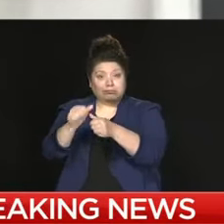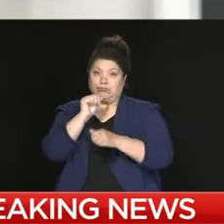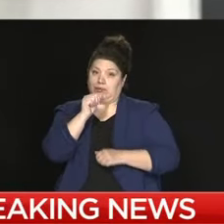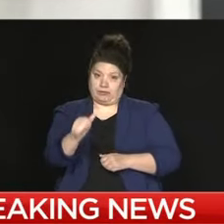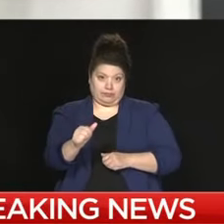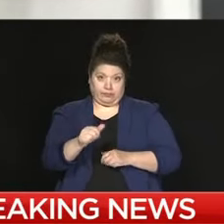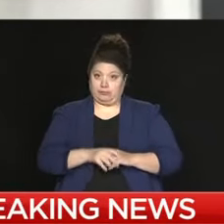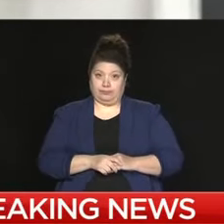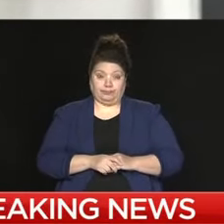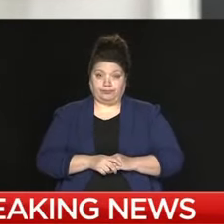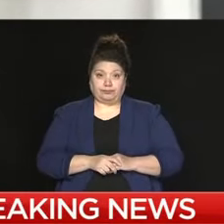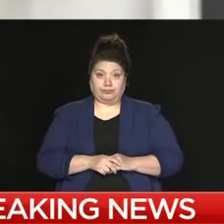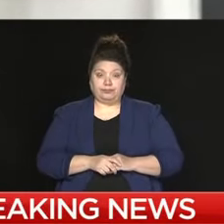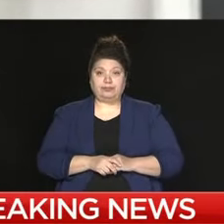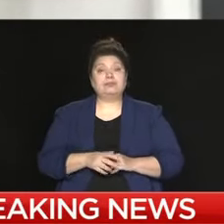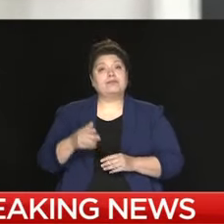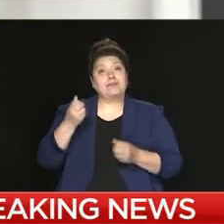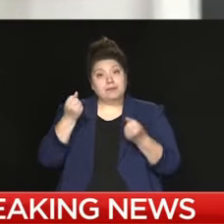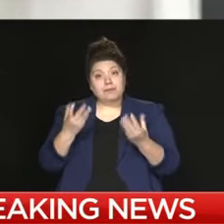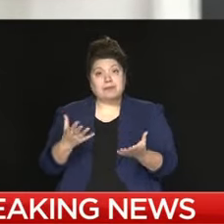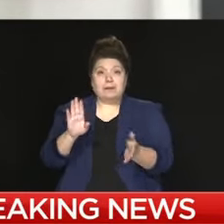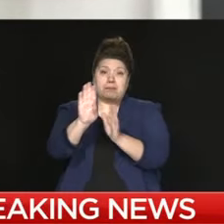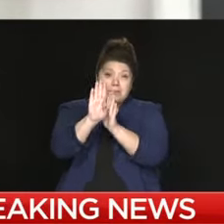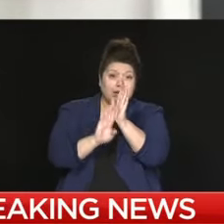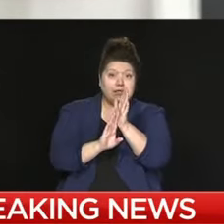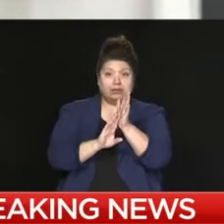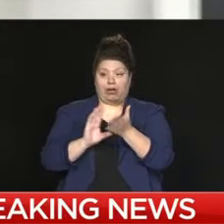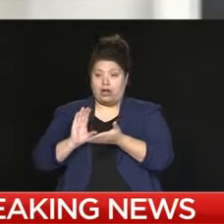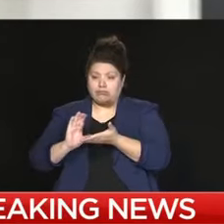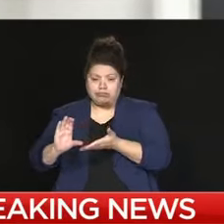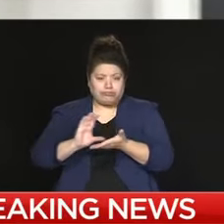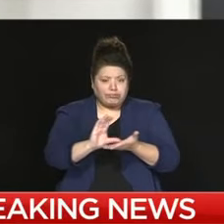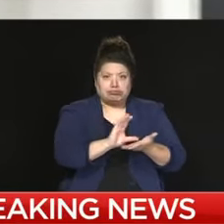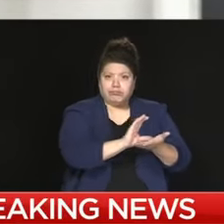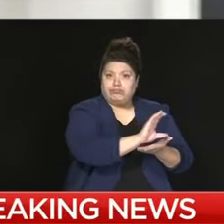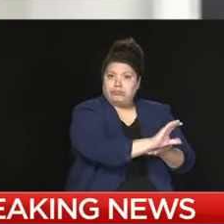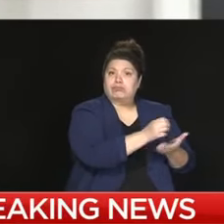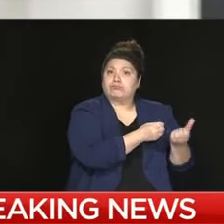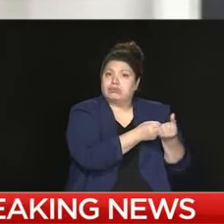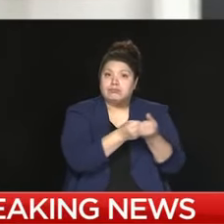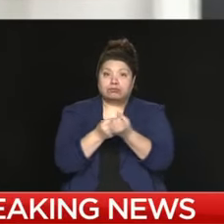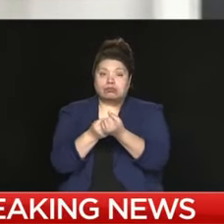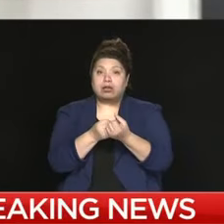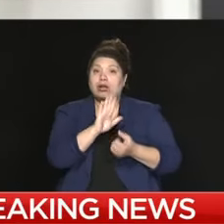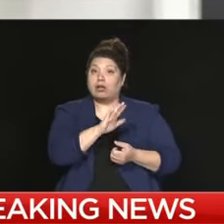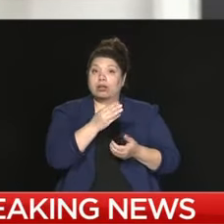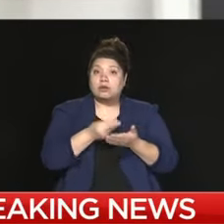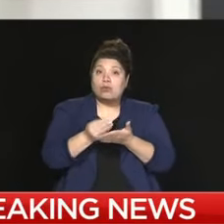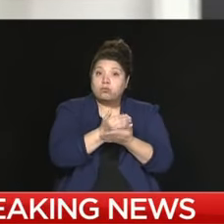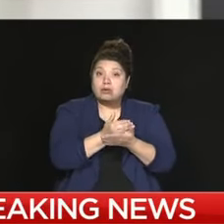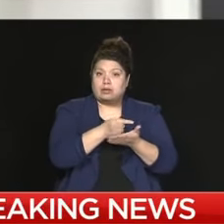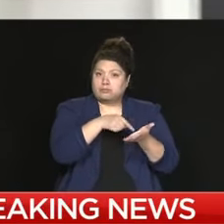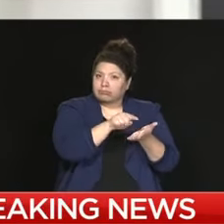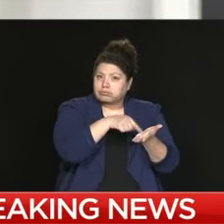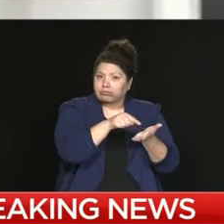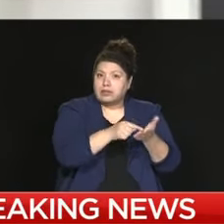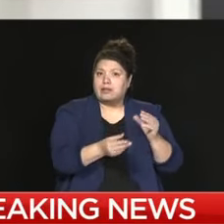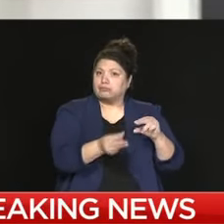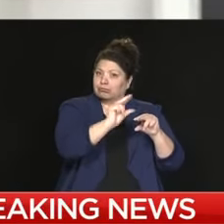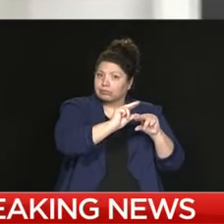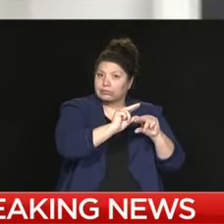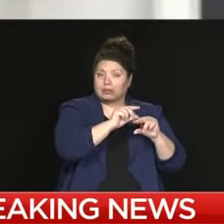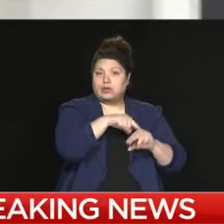also are providing thousands of dollars to provinces to increase salaries of essential workers to ensure that our seniors